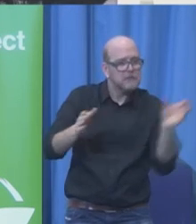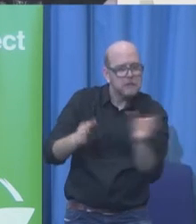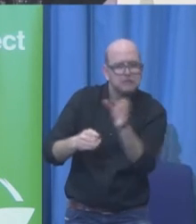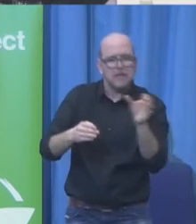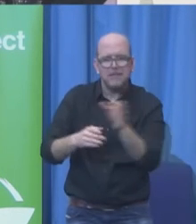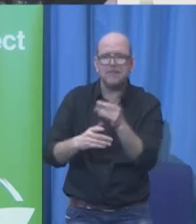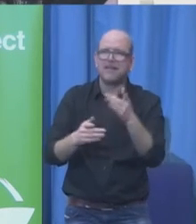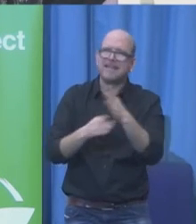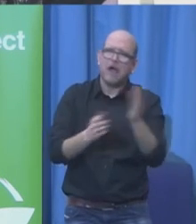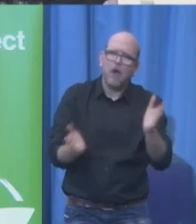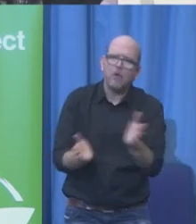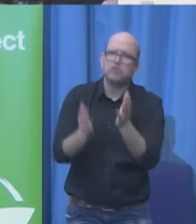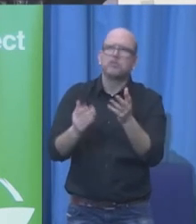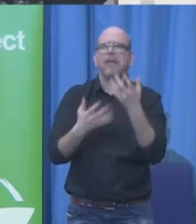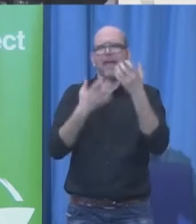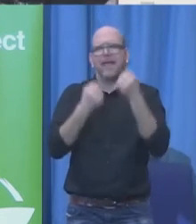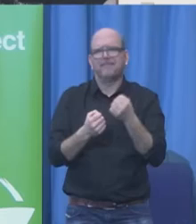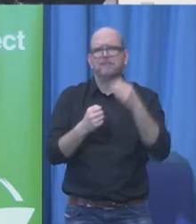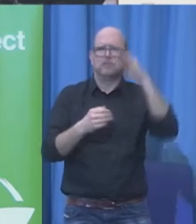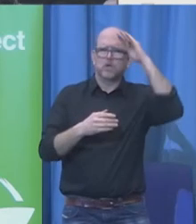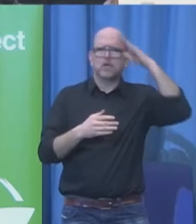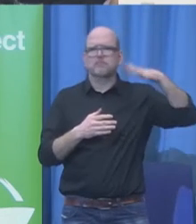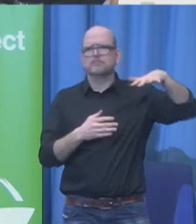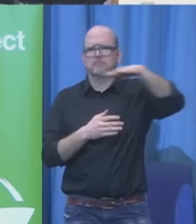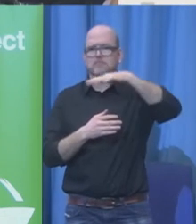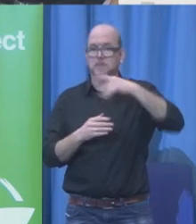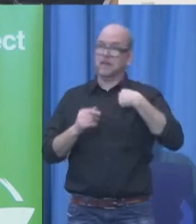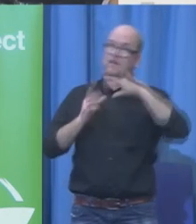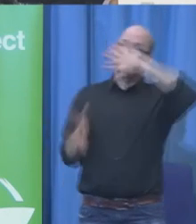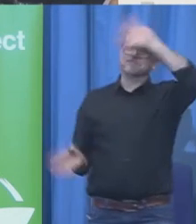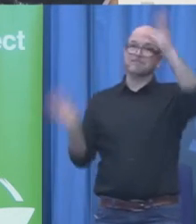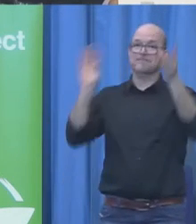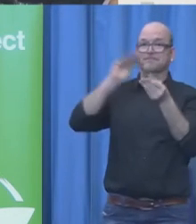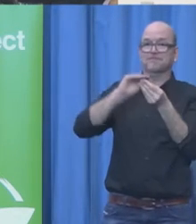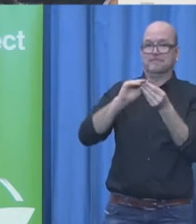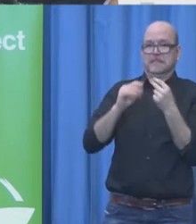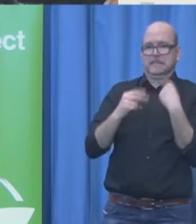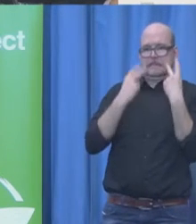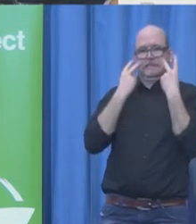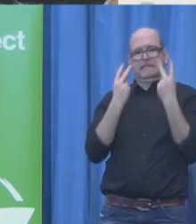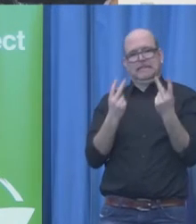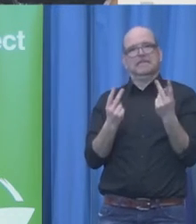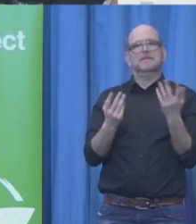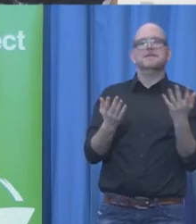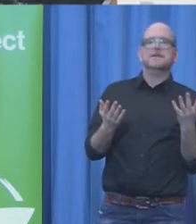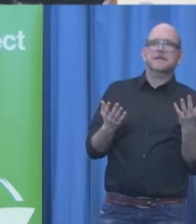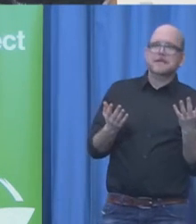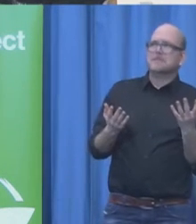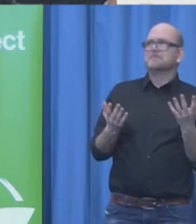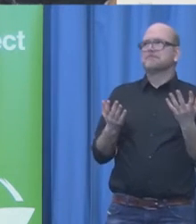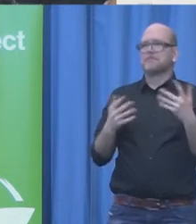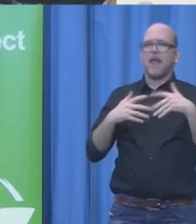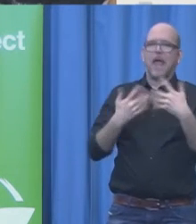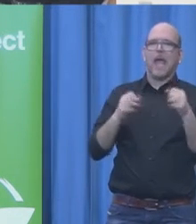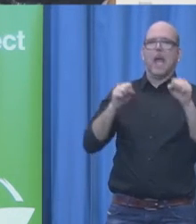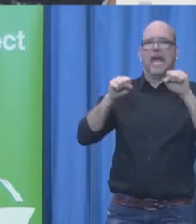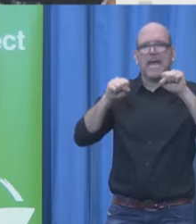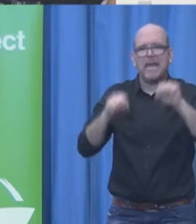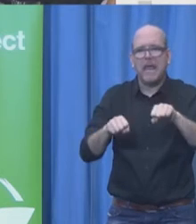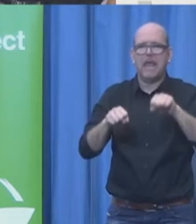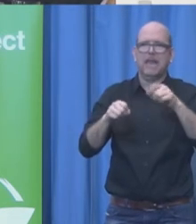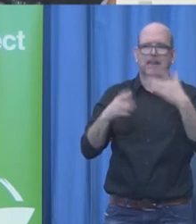host of different areas to try and, you know, just deal with the roadblocks that are there. But it